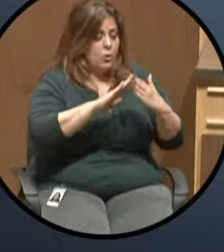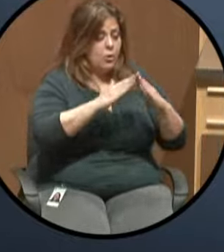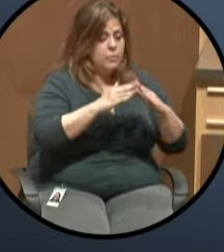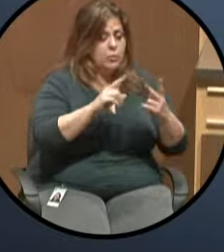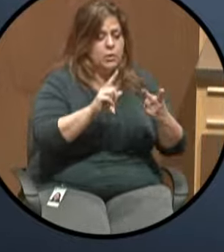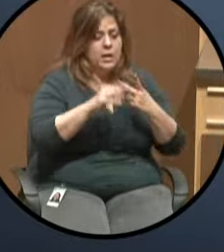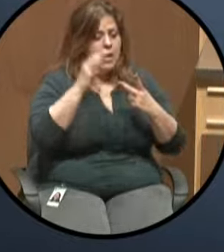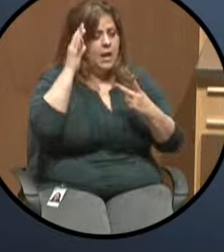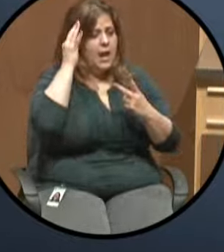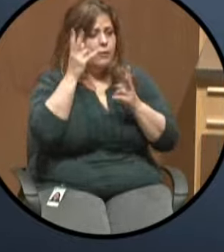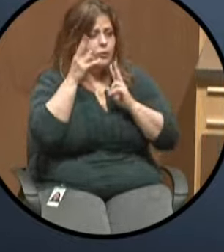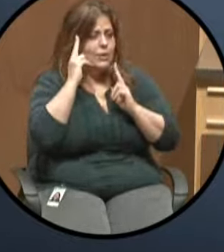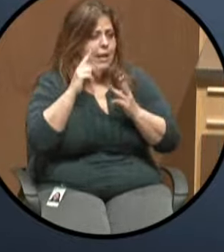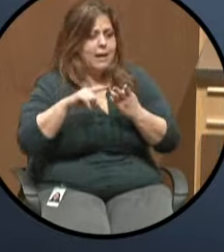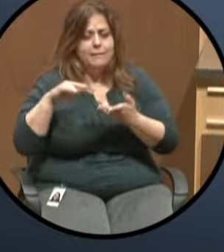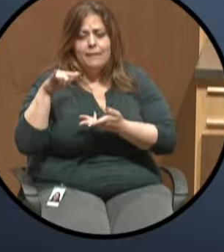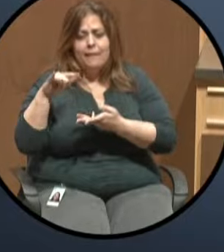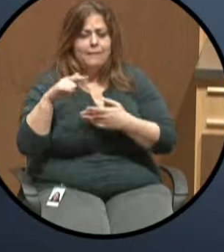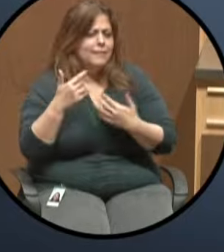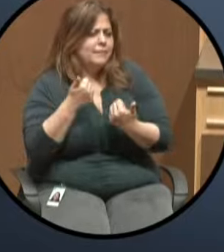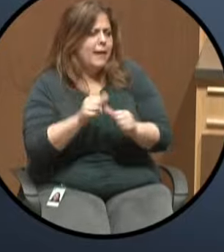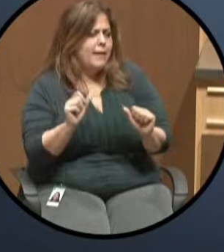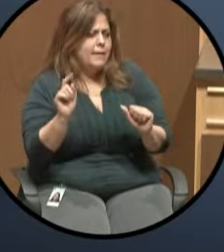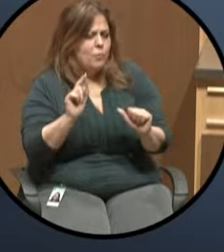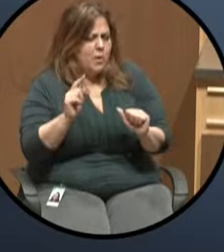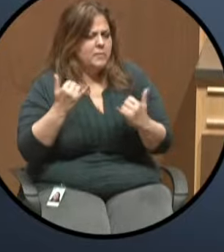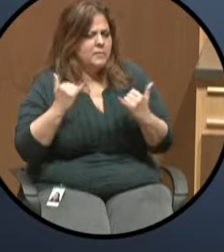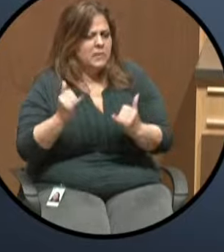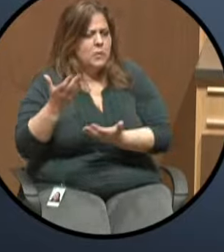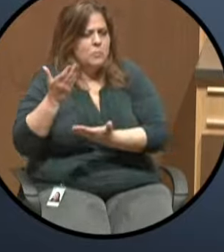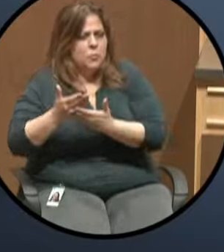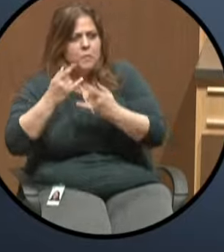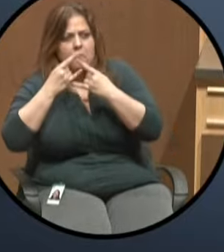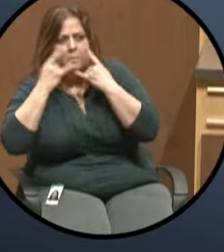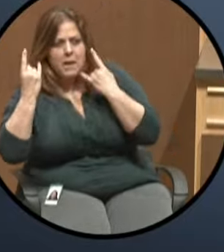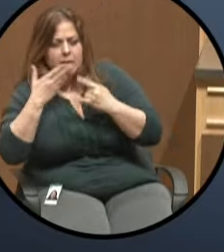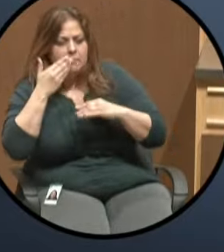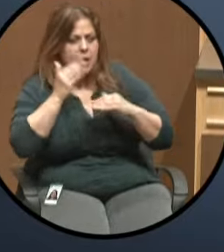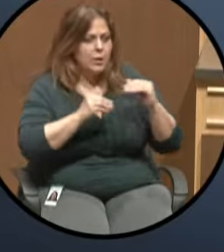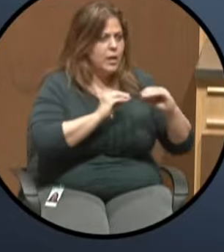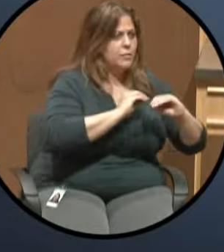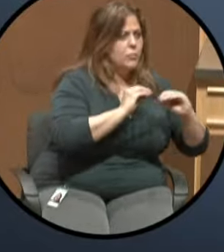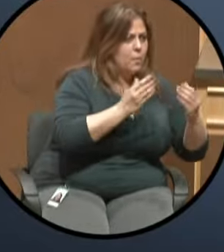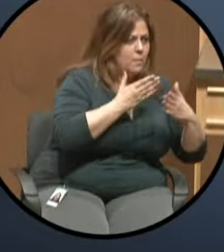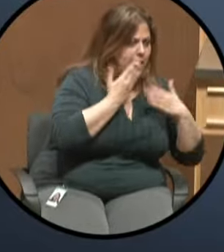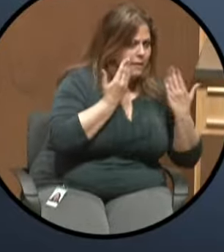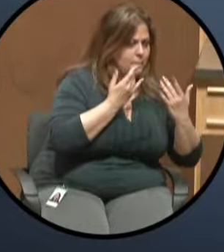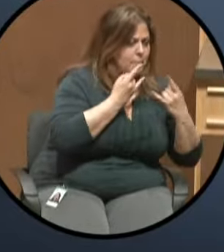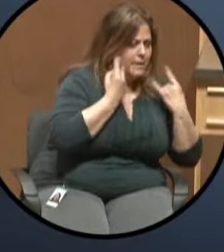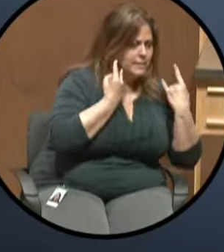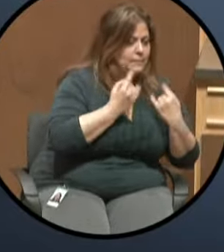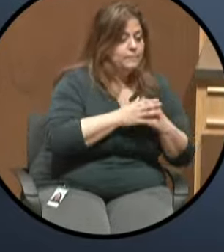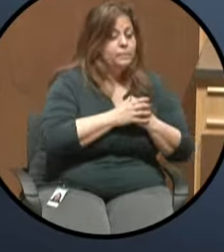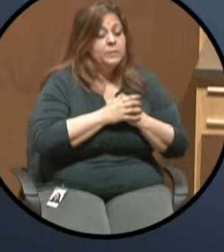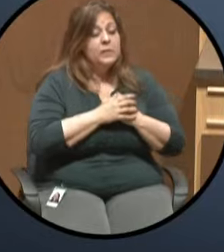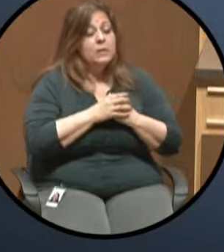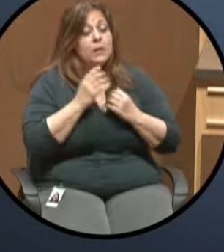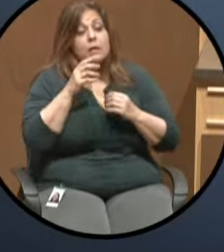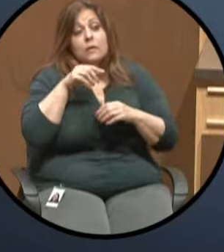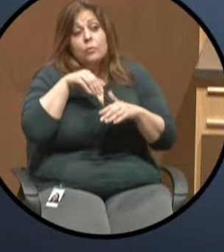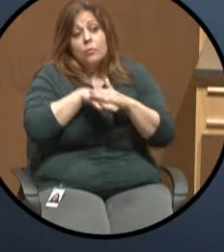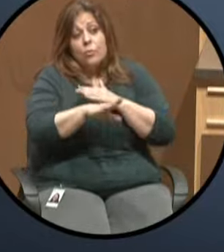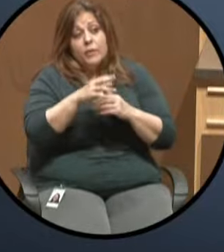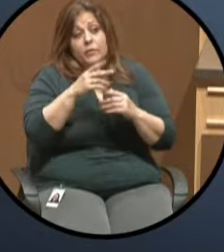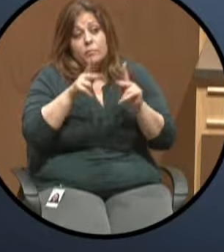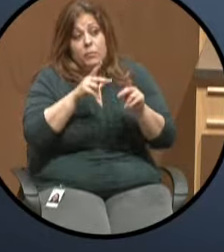hair salon, on airlines. When they have done studies to look at healthcare workers wearing a